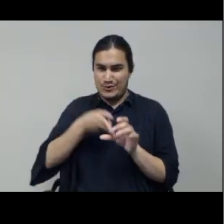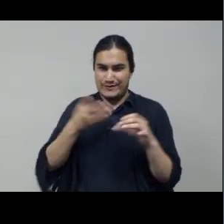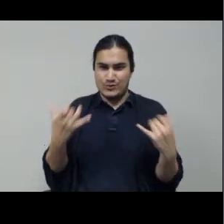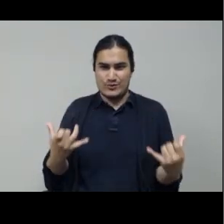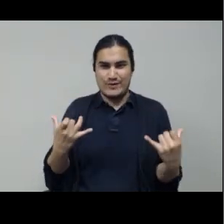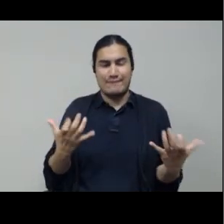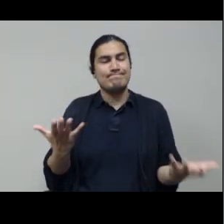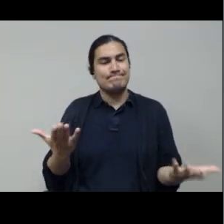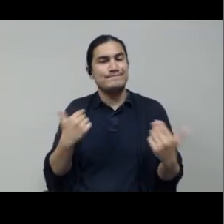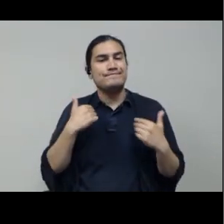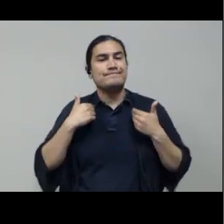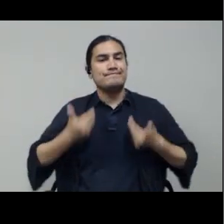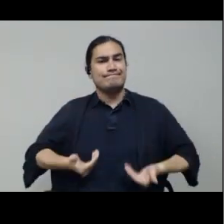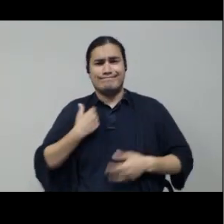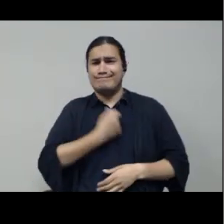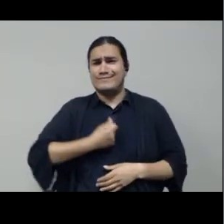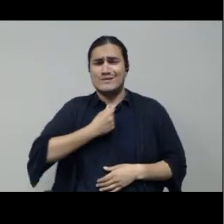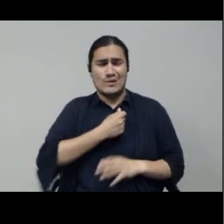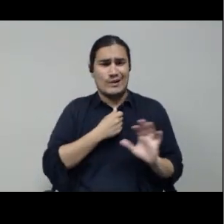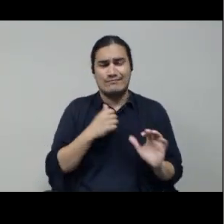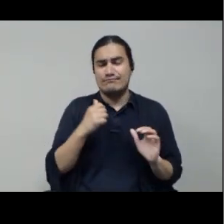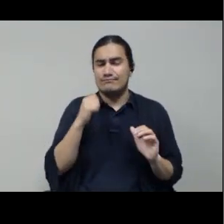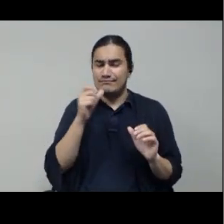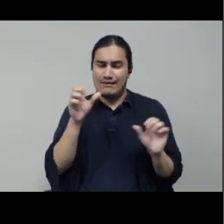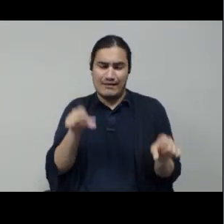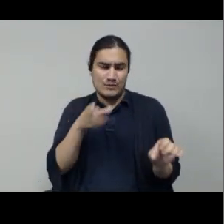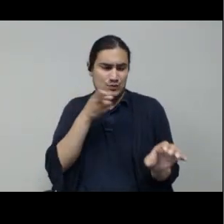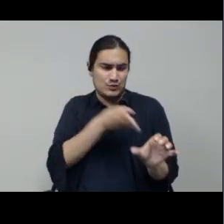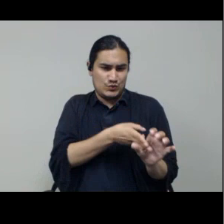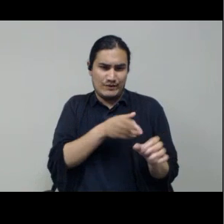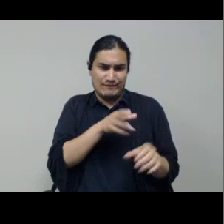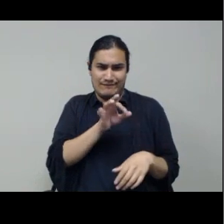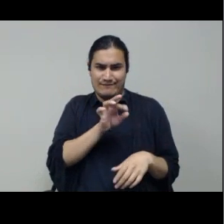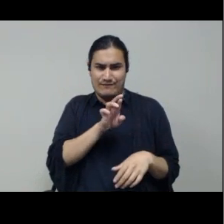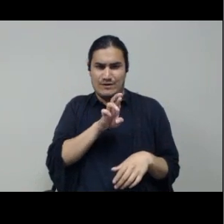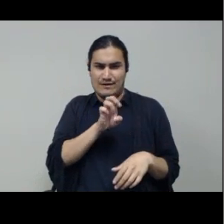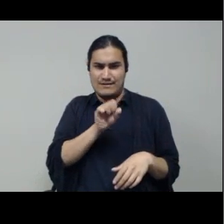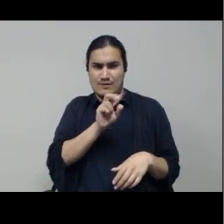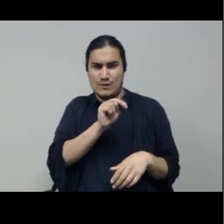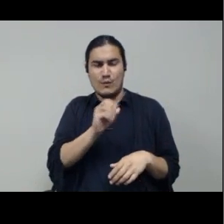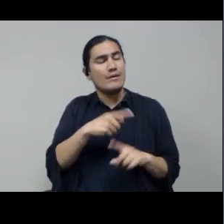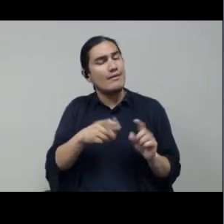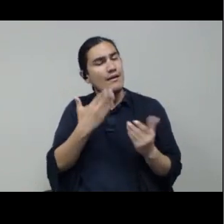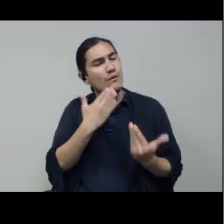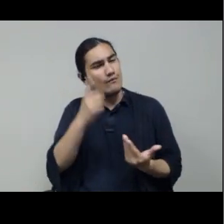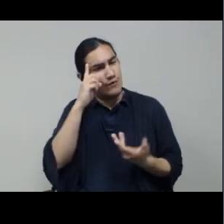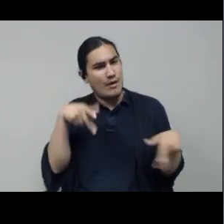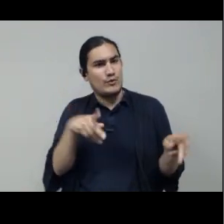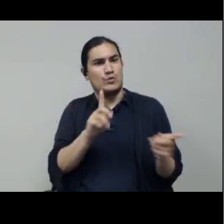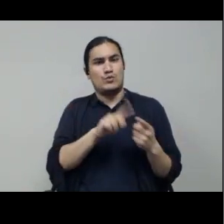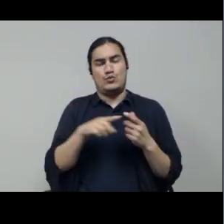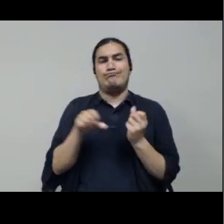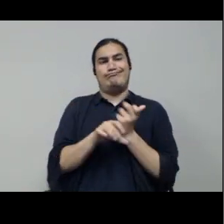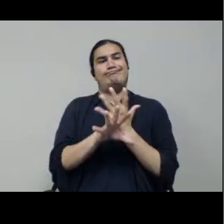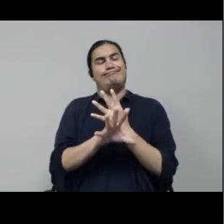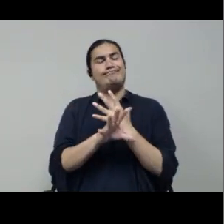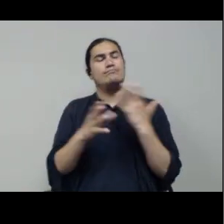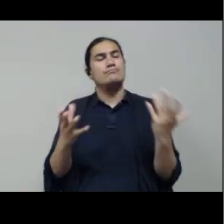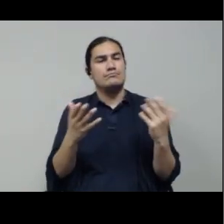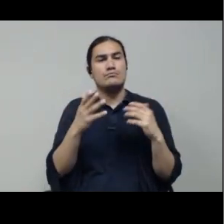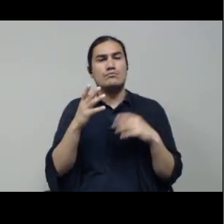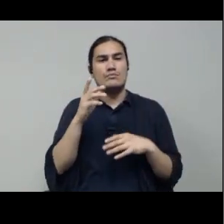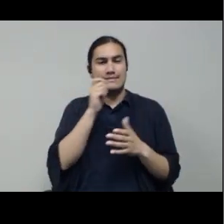I am sorry that I'm not able to join you today in person in Fresno, but thank you for the opportunity to participate remotely on behalf of